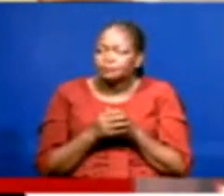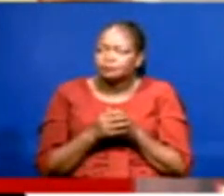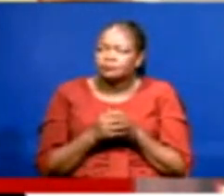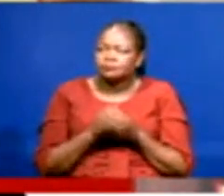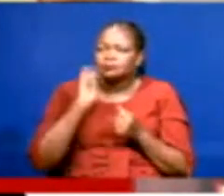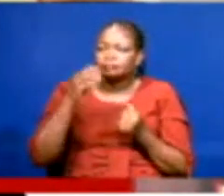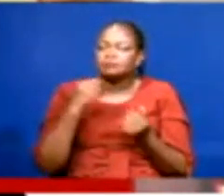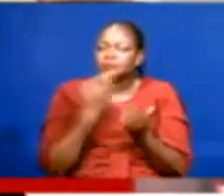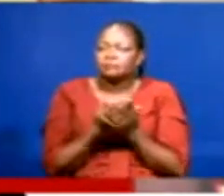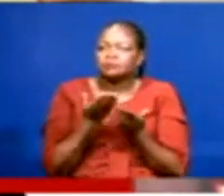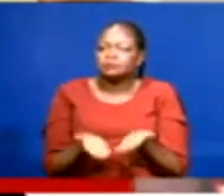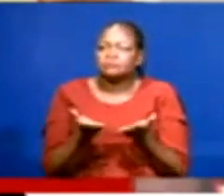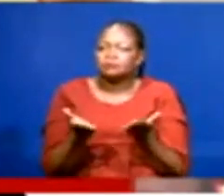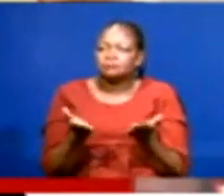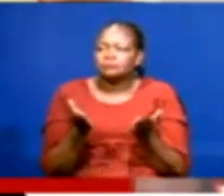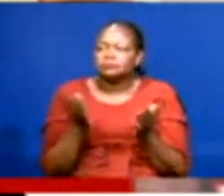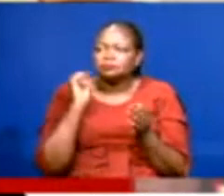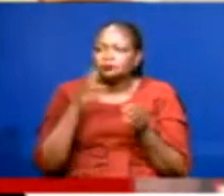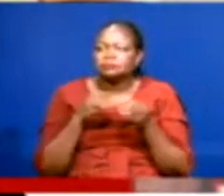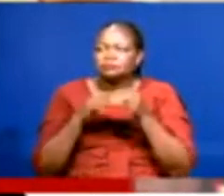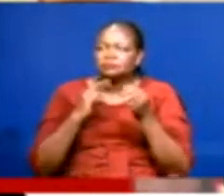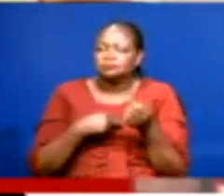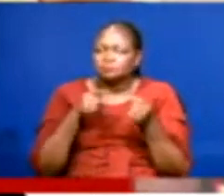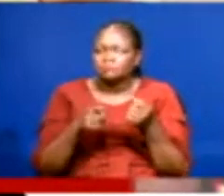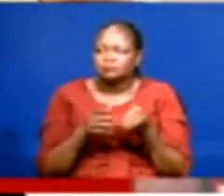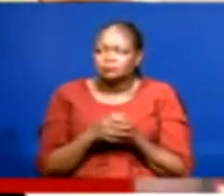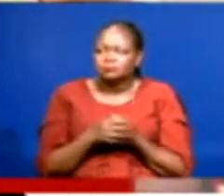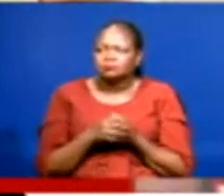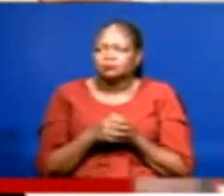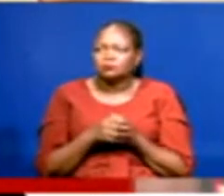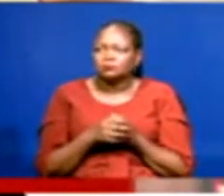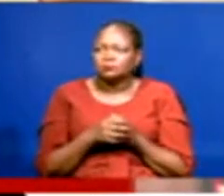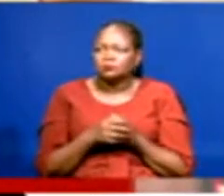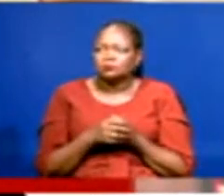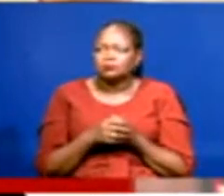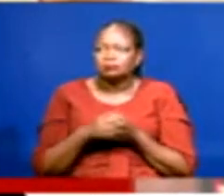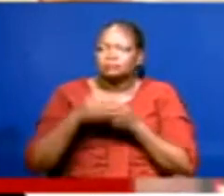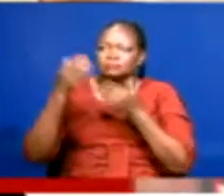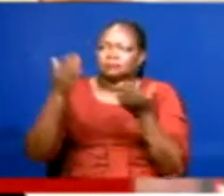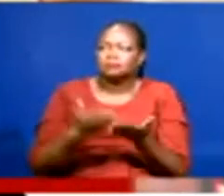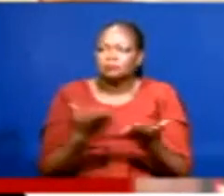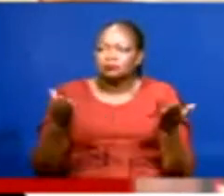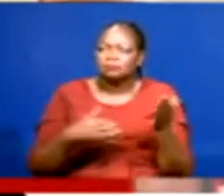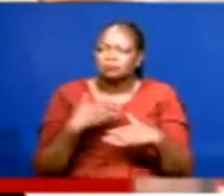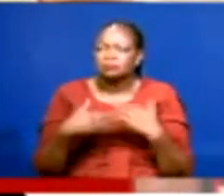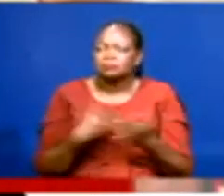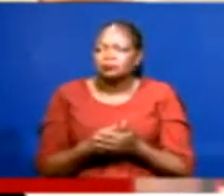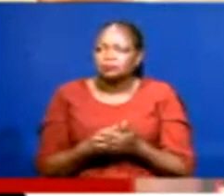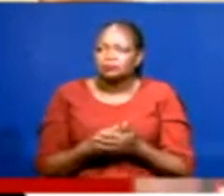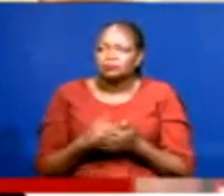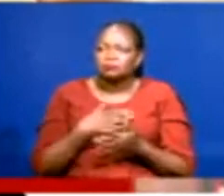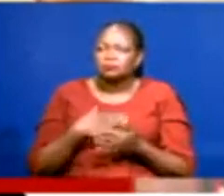atafika na atatuongoza katika shughuli hii. So nawaalika nyinyi wote, and